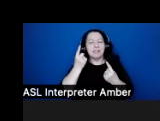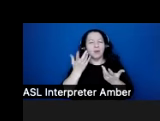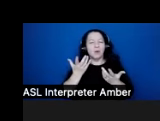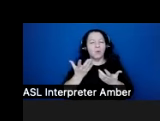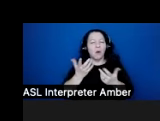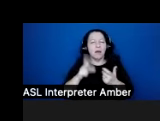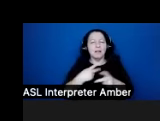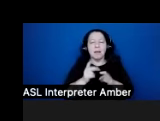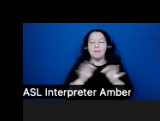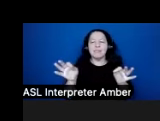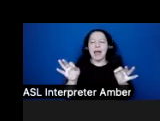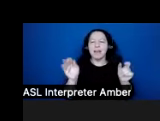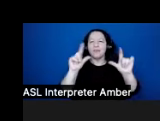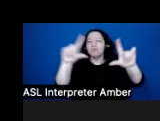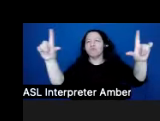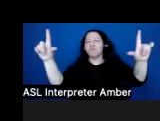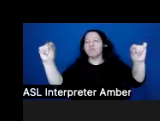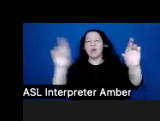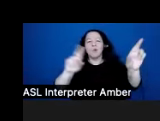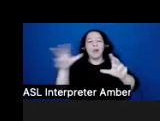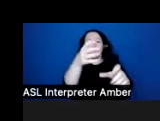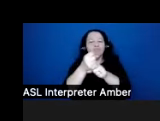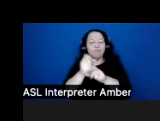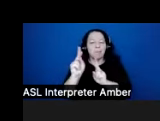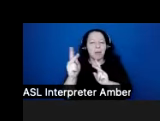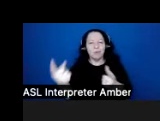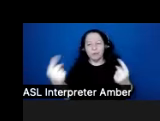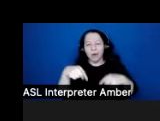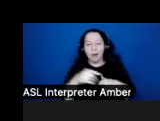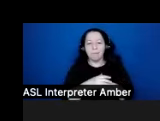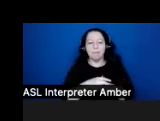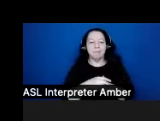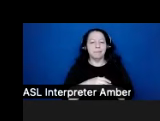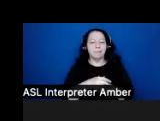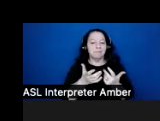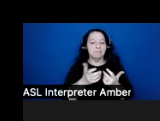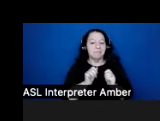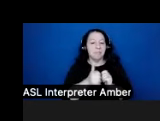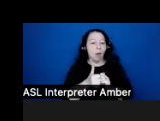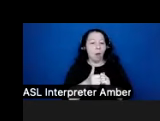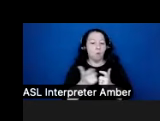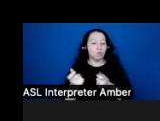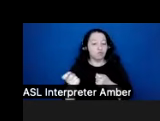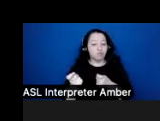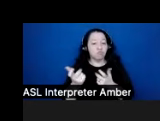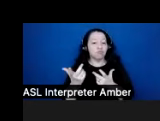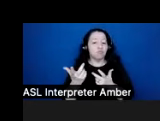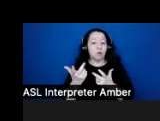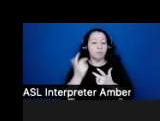folks in, and then listing some partners that might be helpful to have